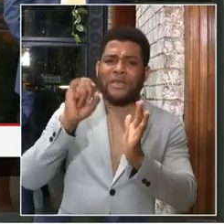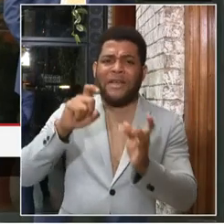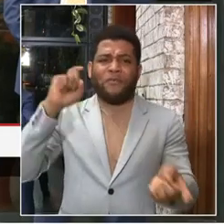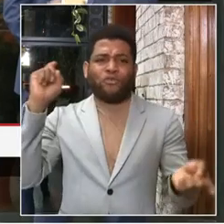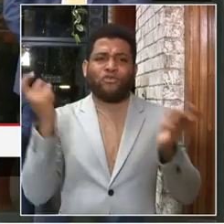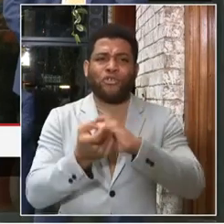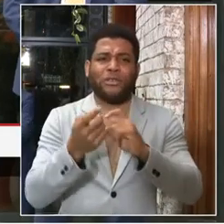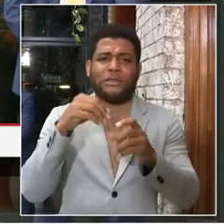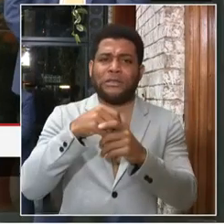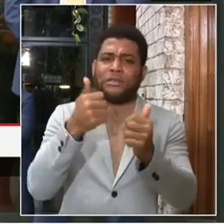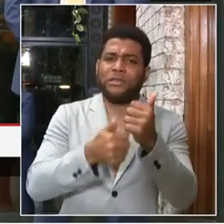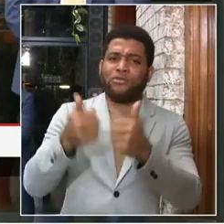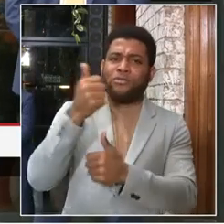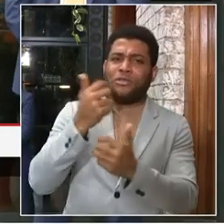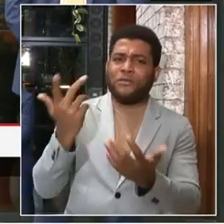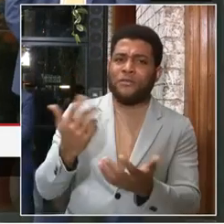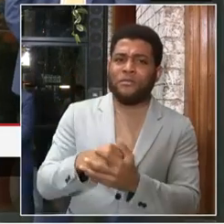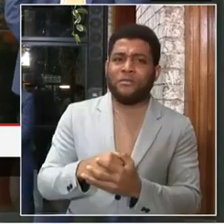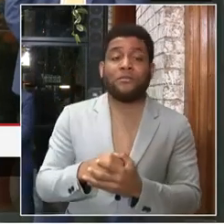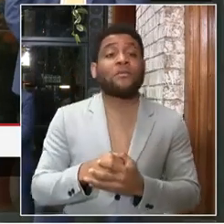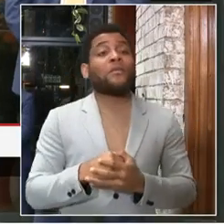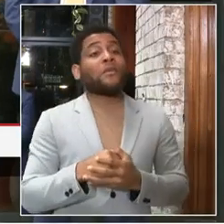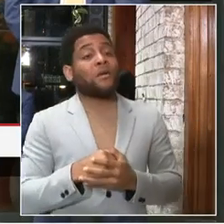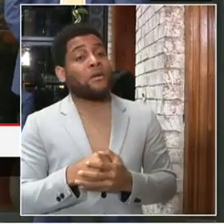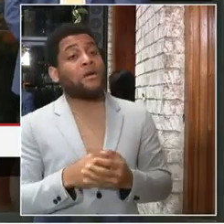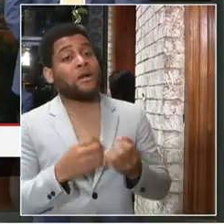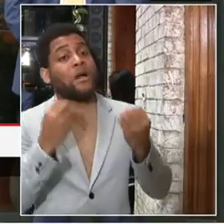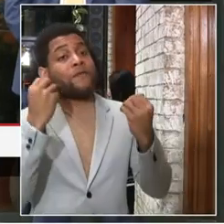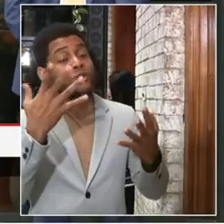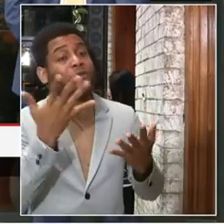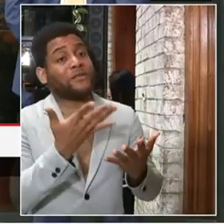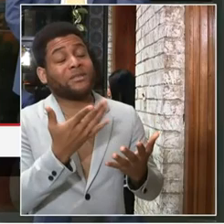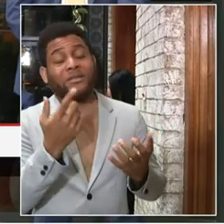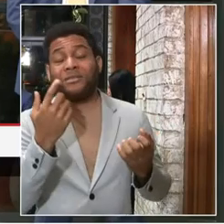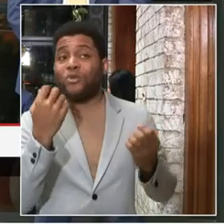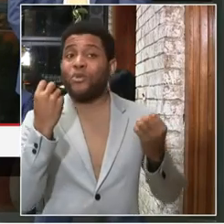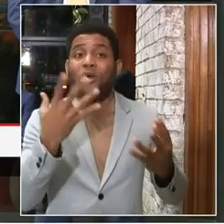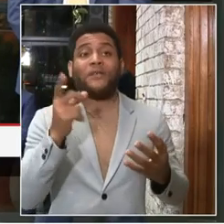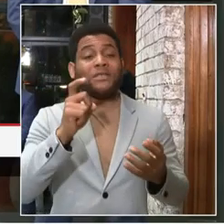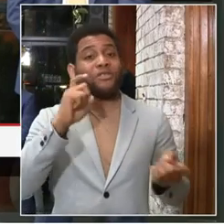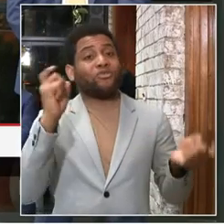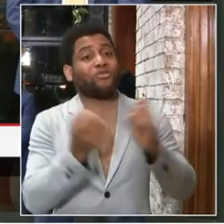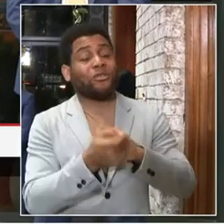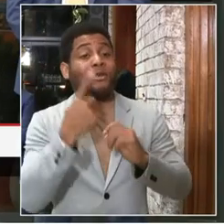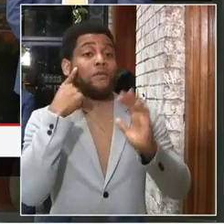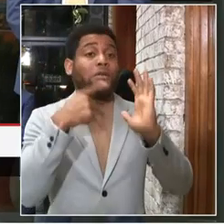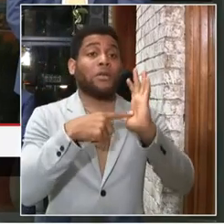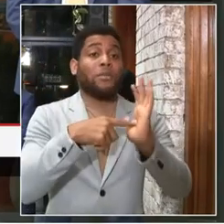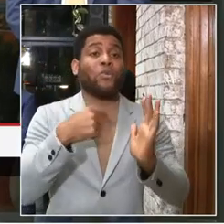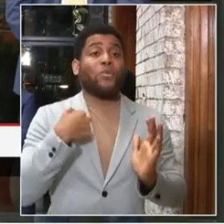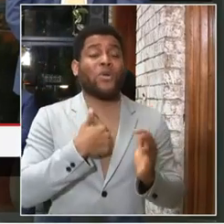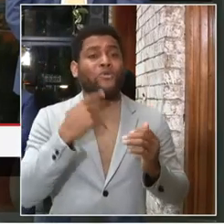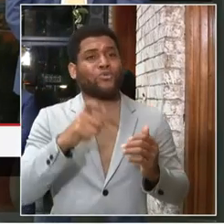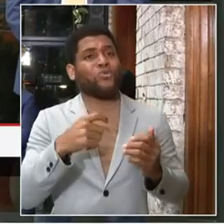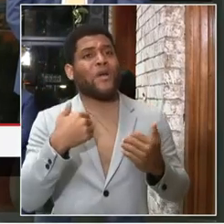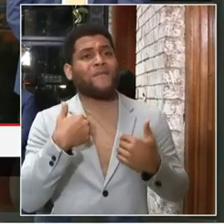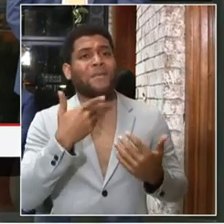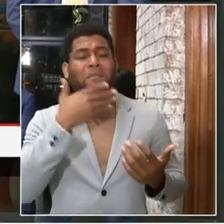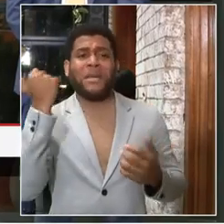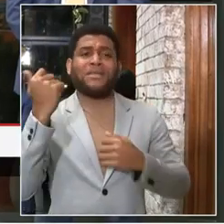executive? We think a lot of things need to change. We think, for example, that we need to have greater prosecution of